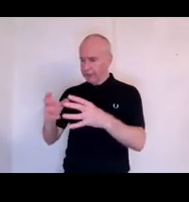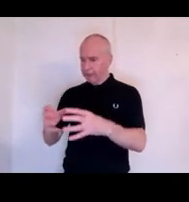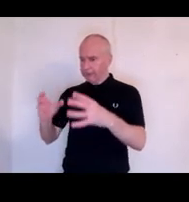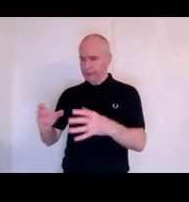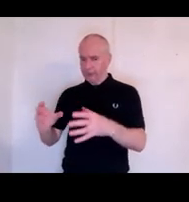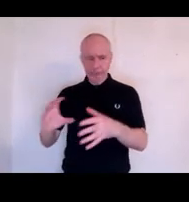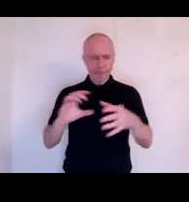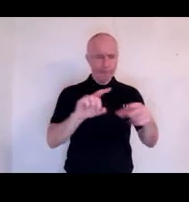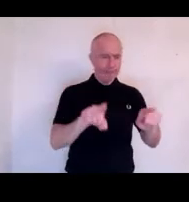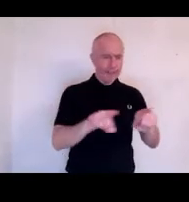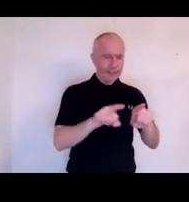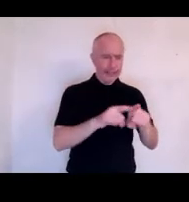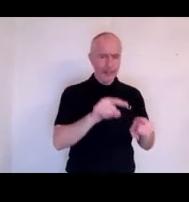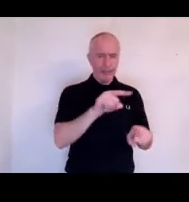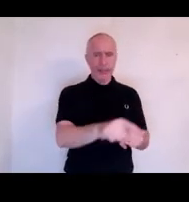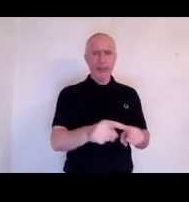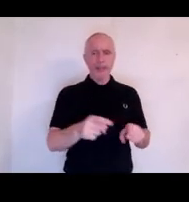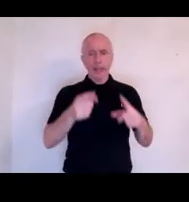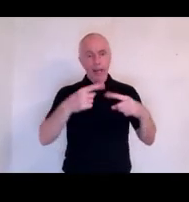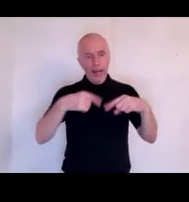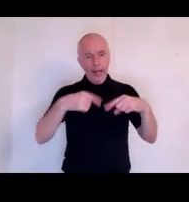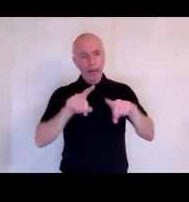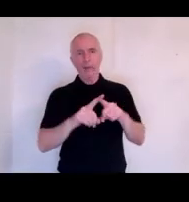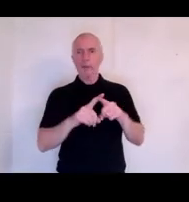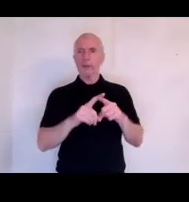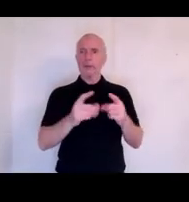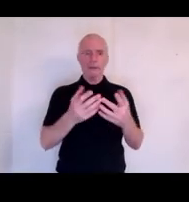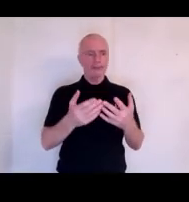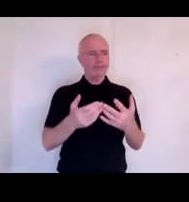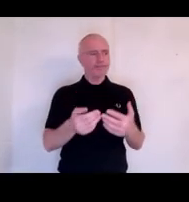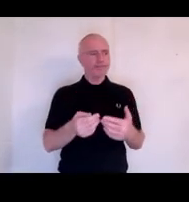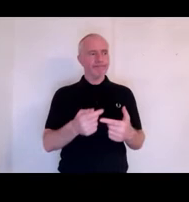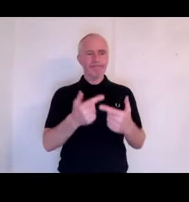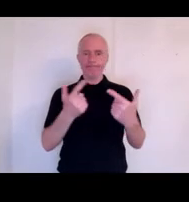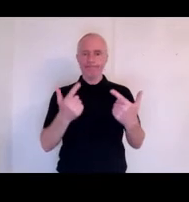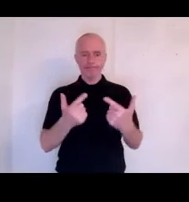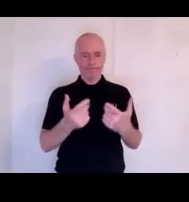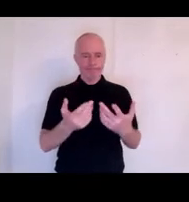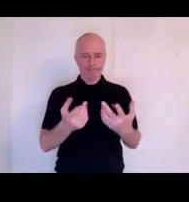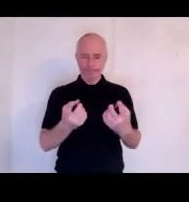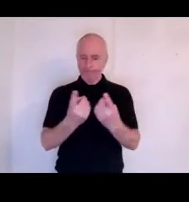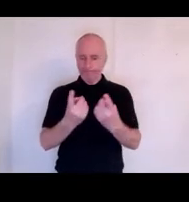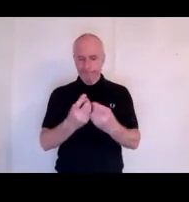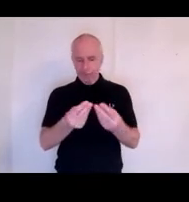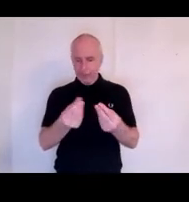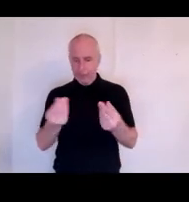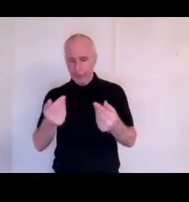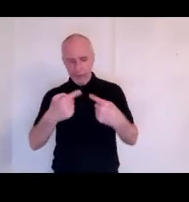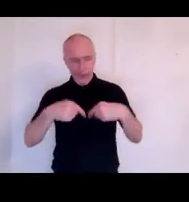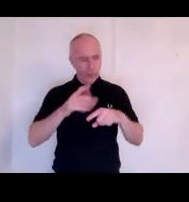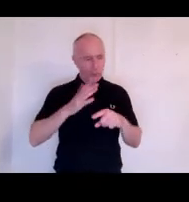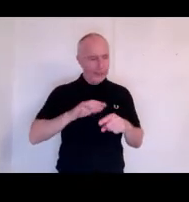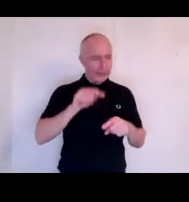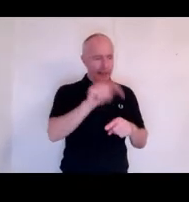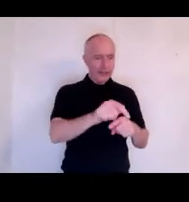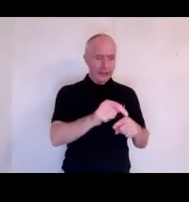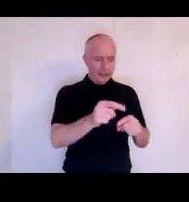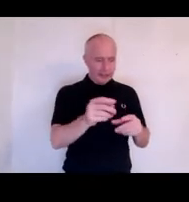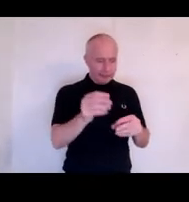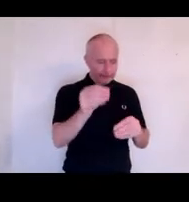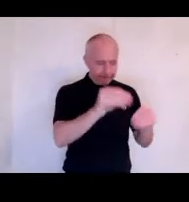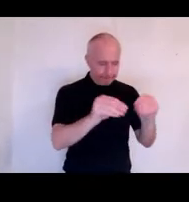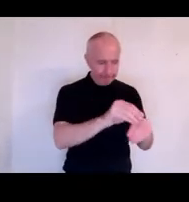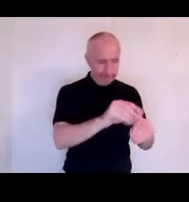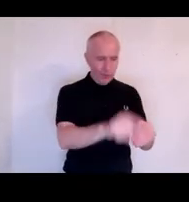start to calculate how much material we need to run a nuclear reactor. Now to do this, I think it's important to